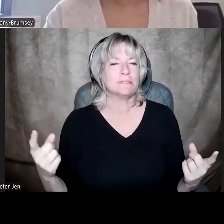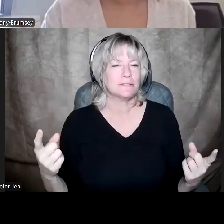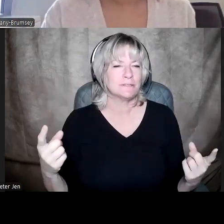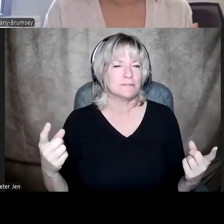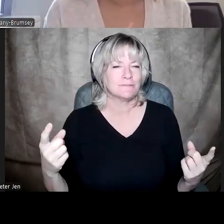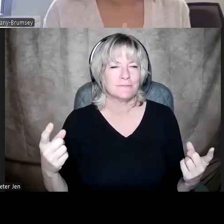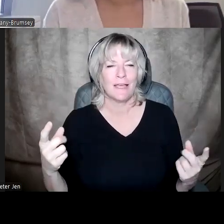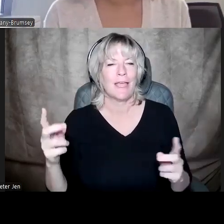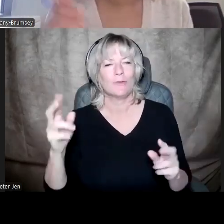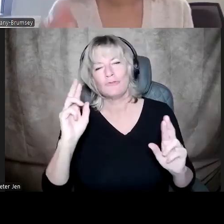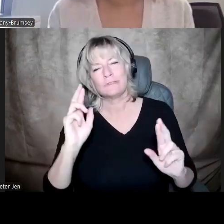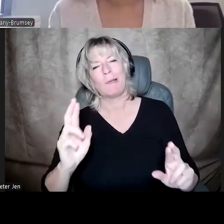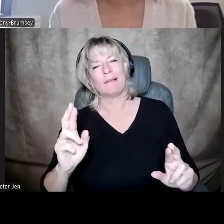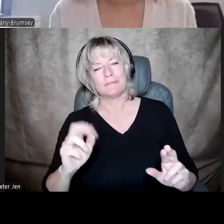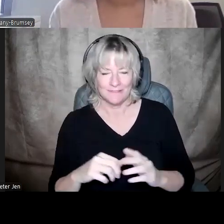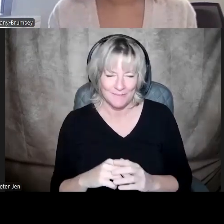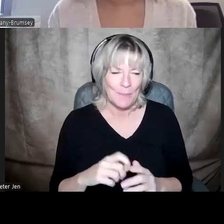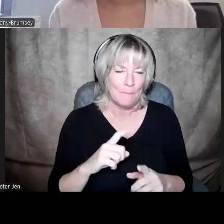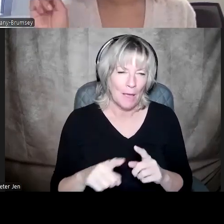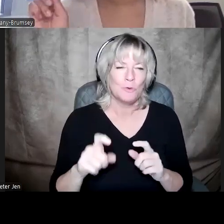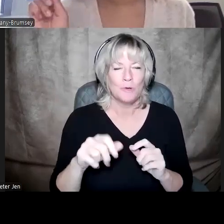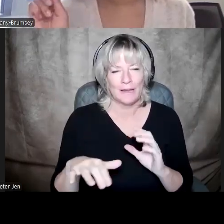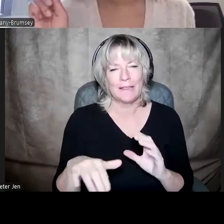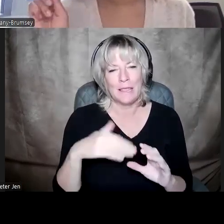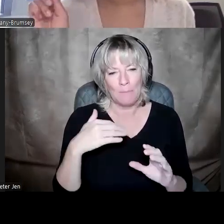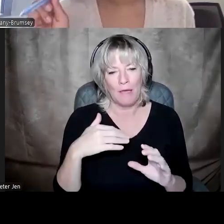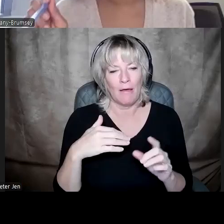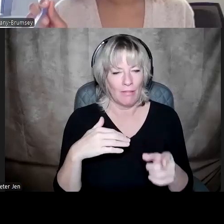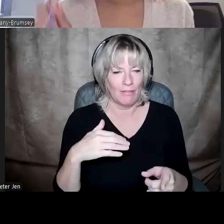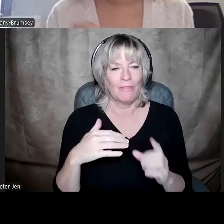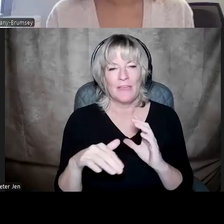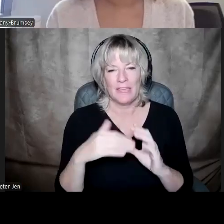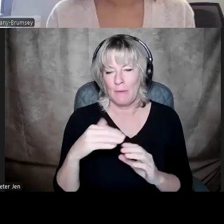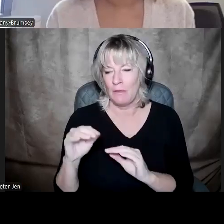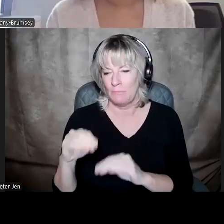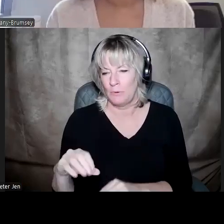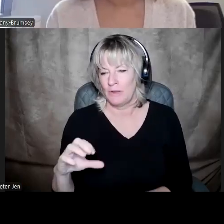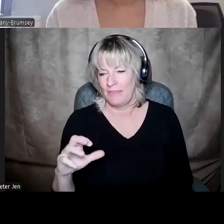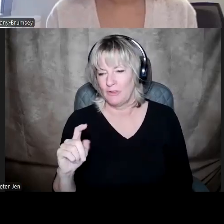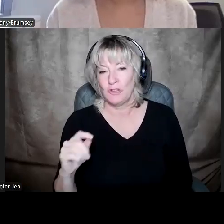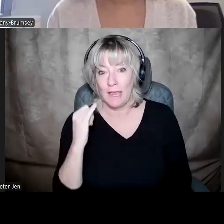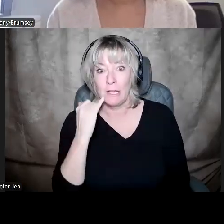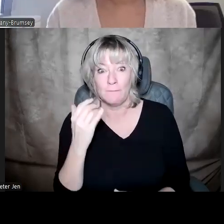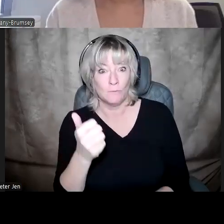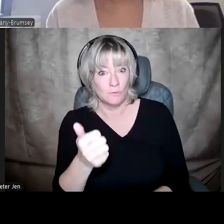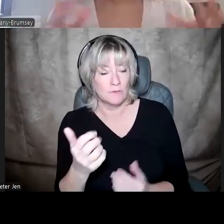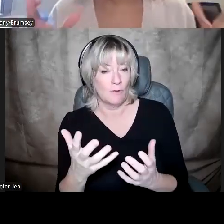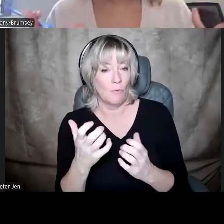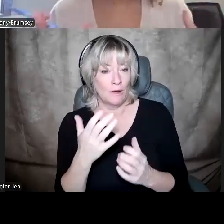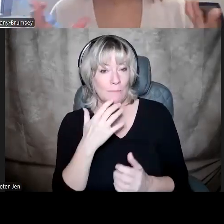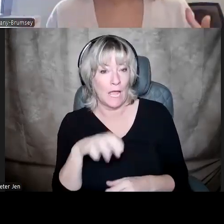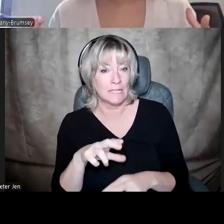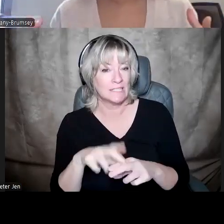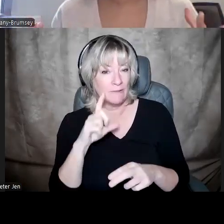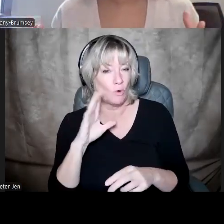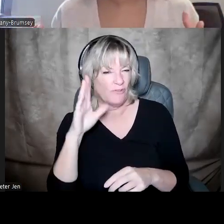having been part of the hot seat, then just email at the email that was dropped in the chat. Okay, so we are all in